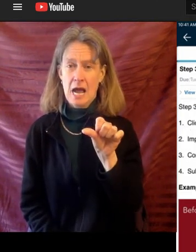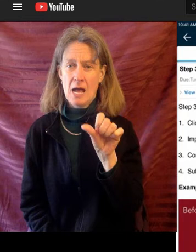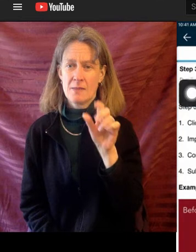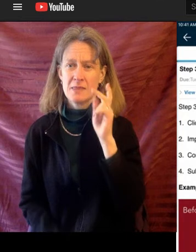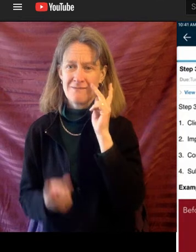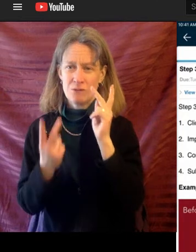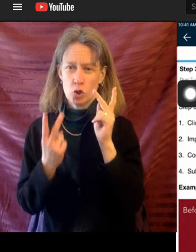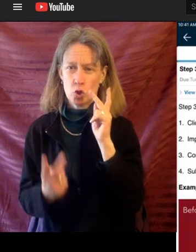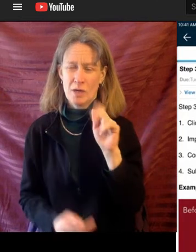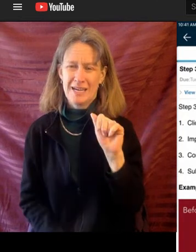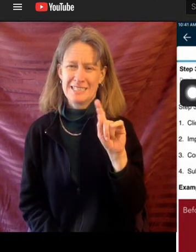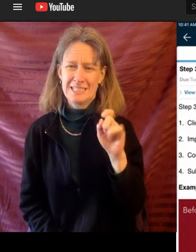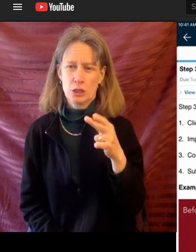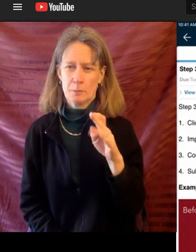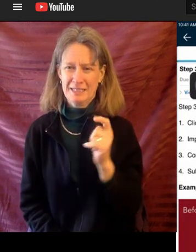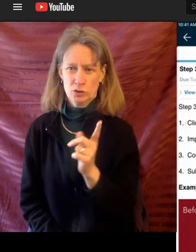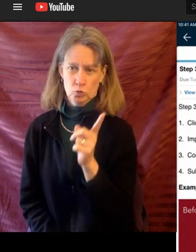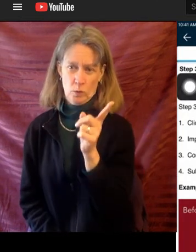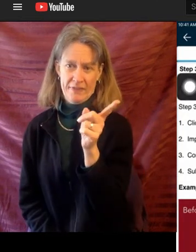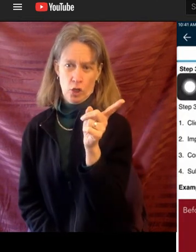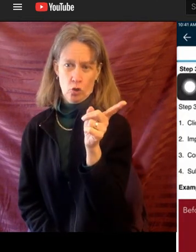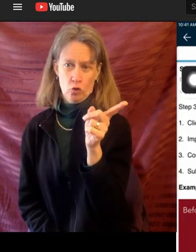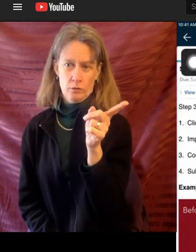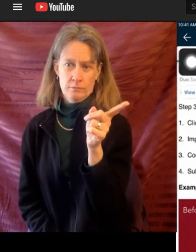View Attachment is up here.